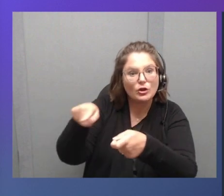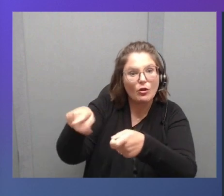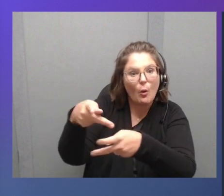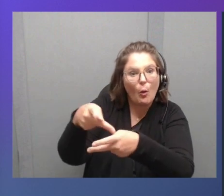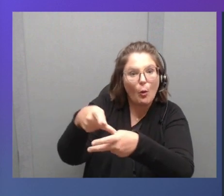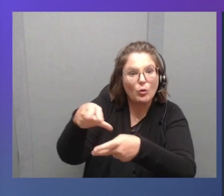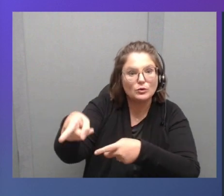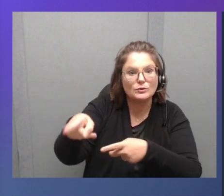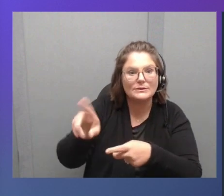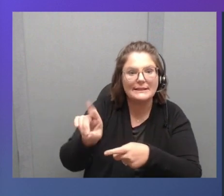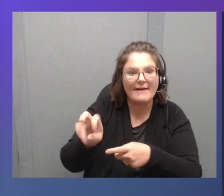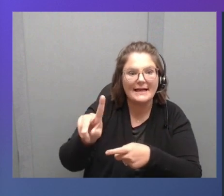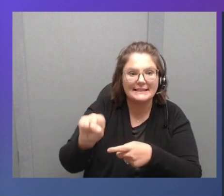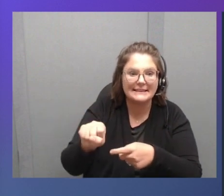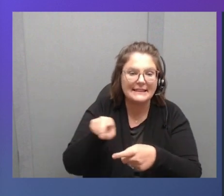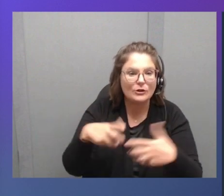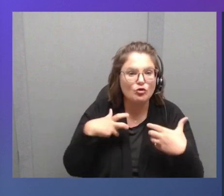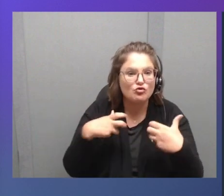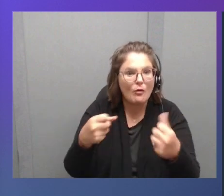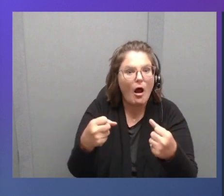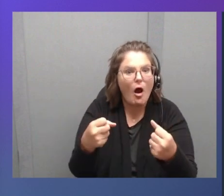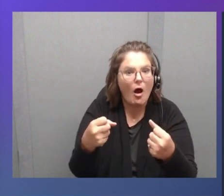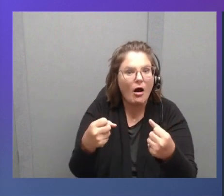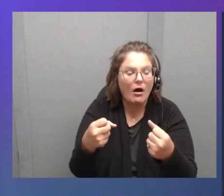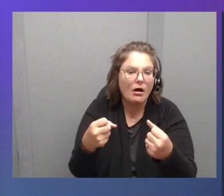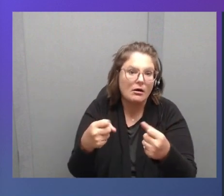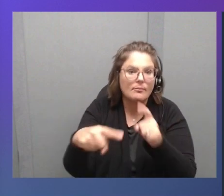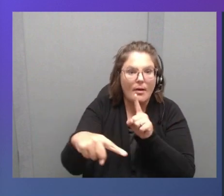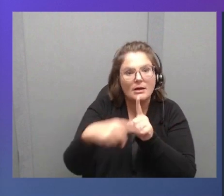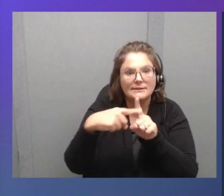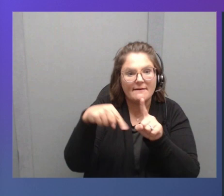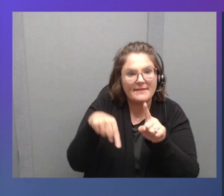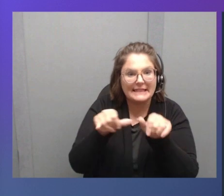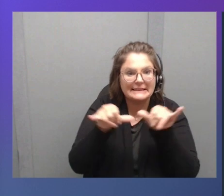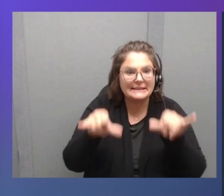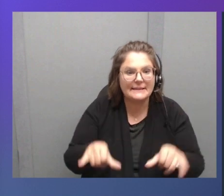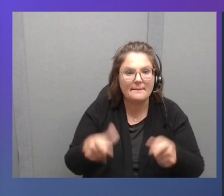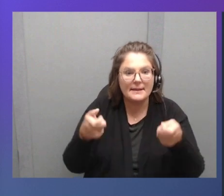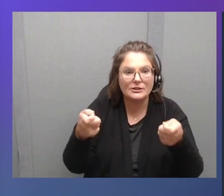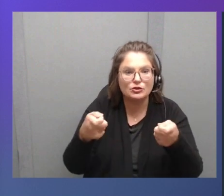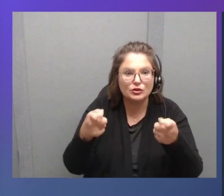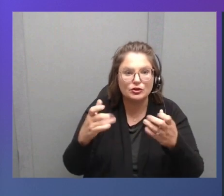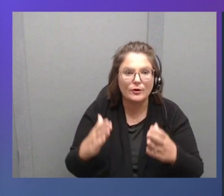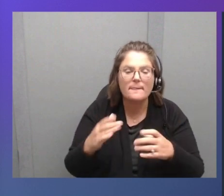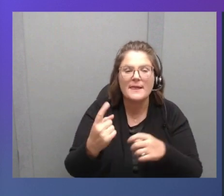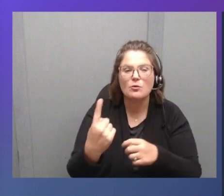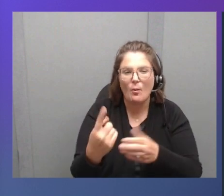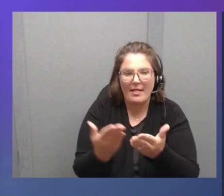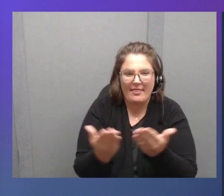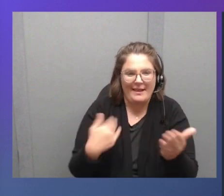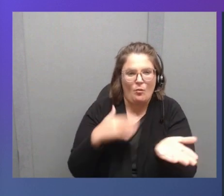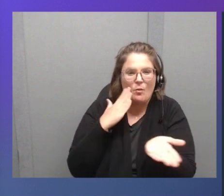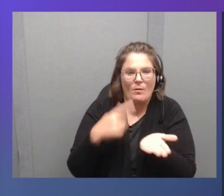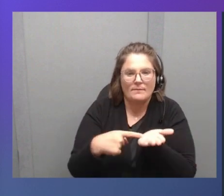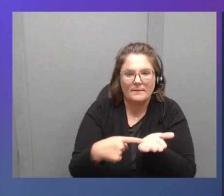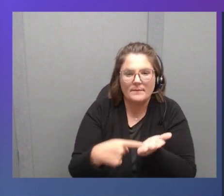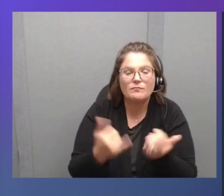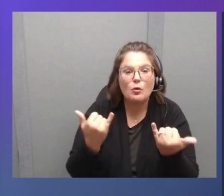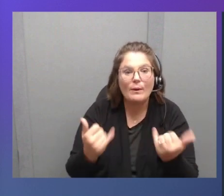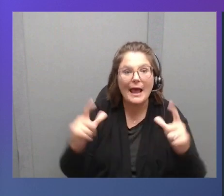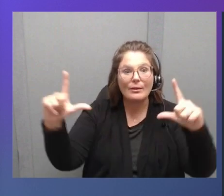it's definitely one of the strong suits of Systems Manager. And that's just one of the things that we're going to talk about here. So if we can pull down the slide, I